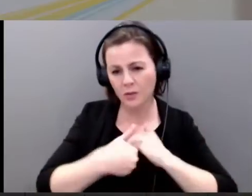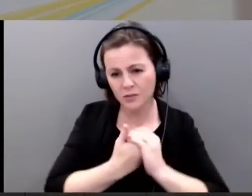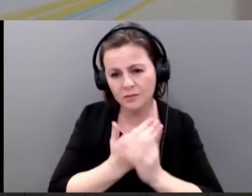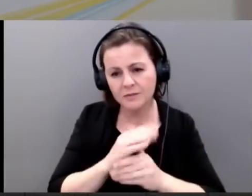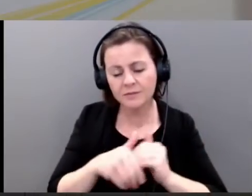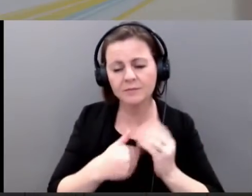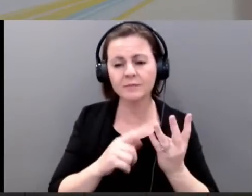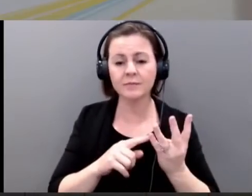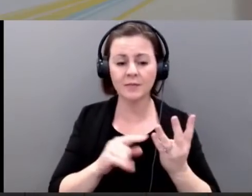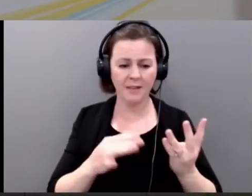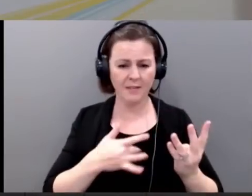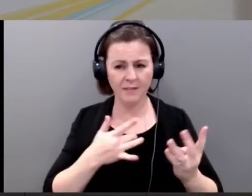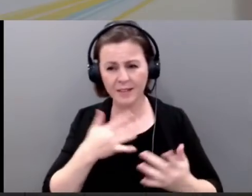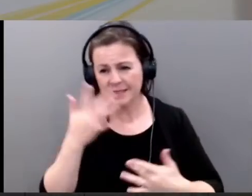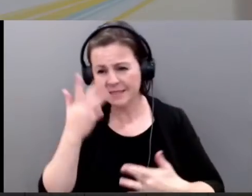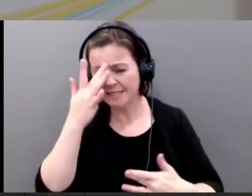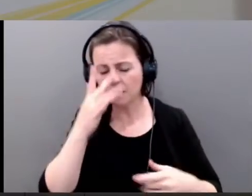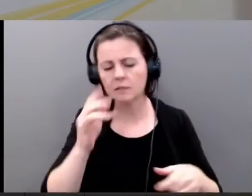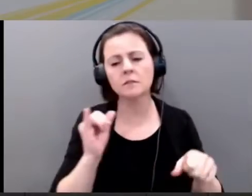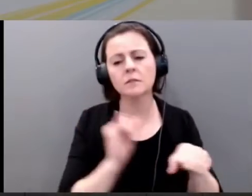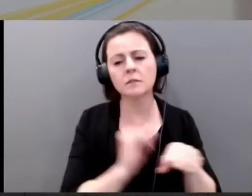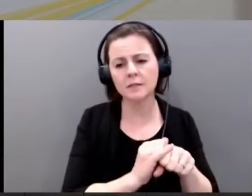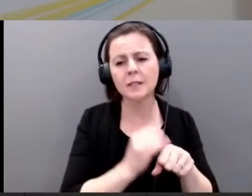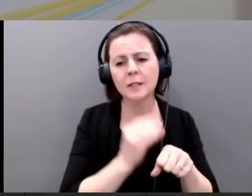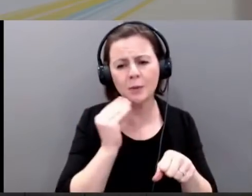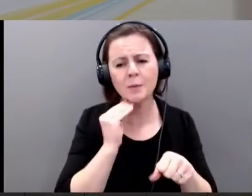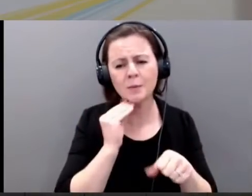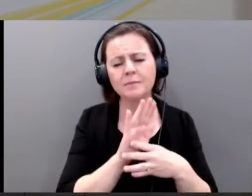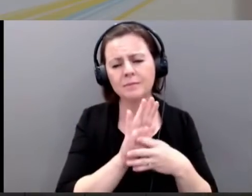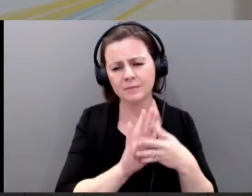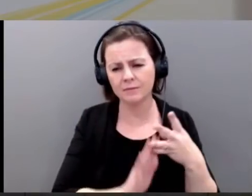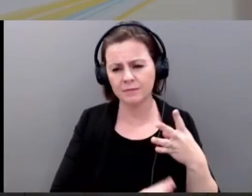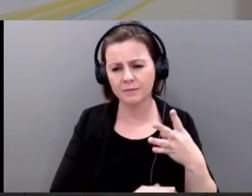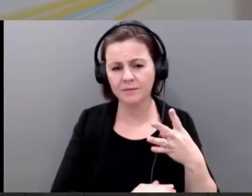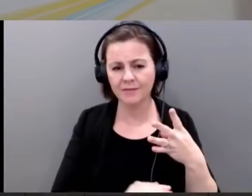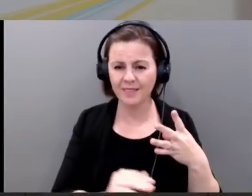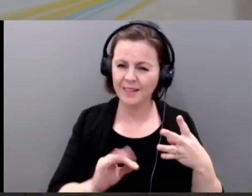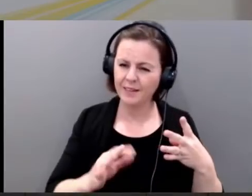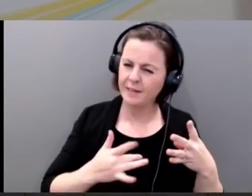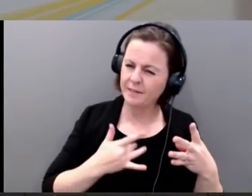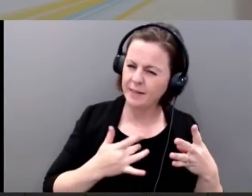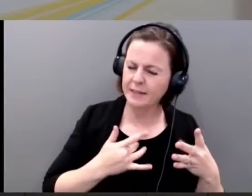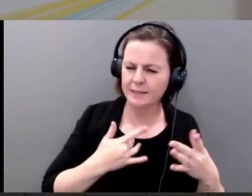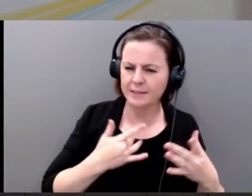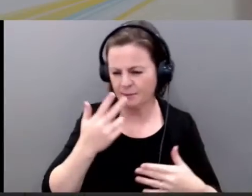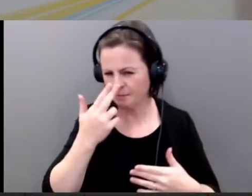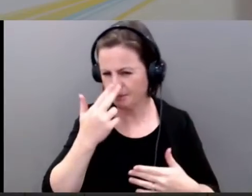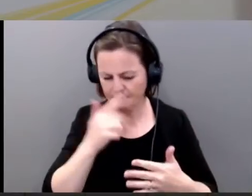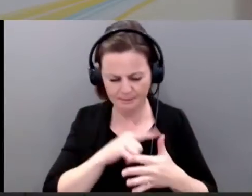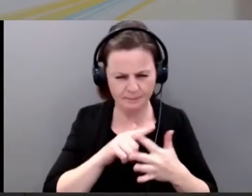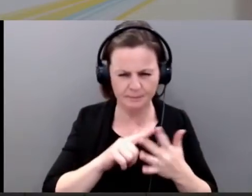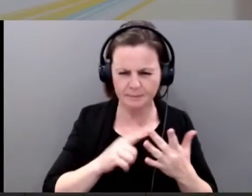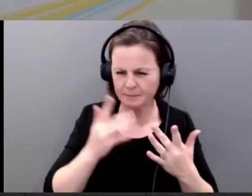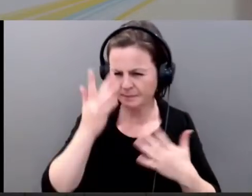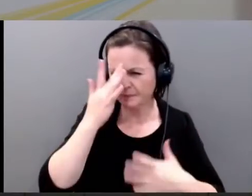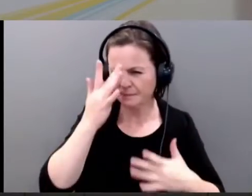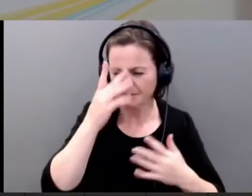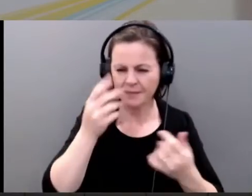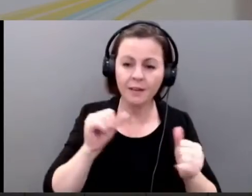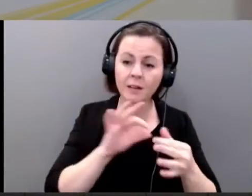stay home if you're feeling unwell. And please go get tested if you're experiencing any symptoms of